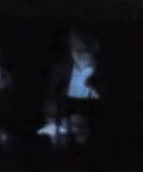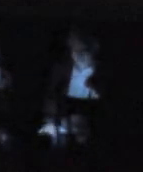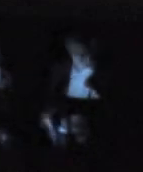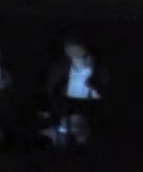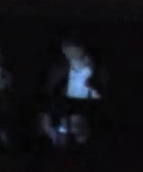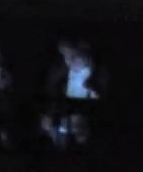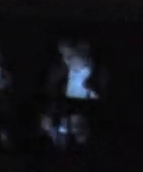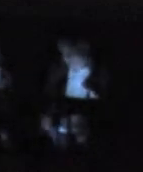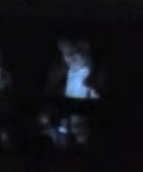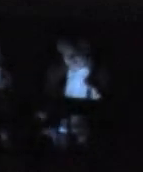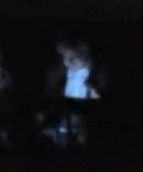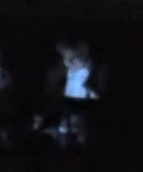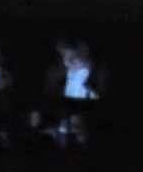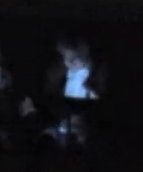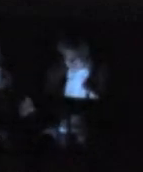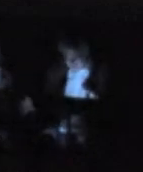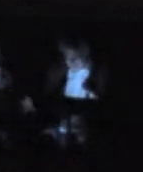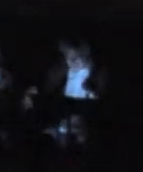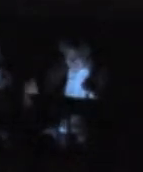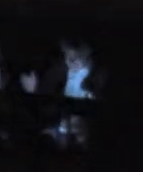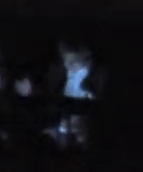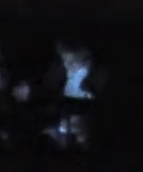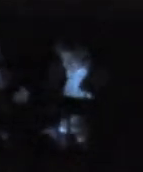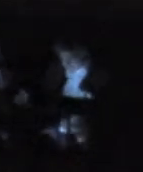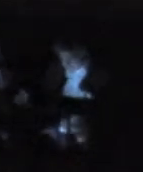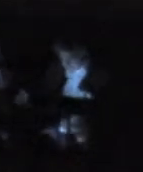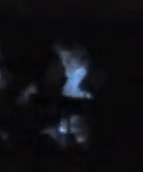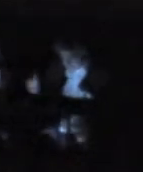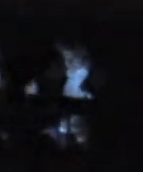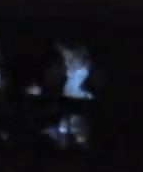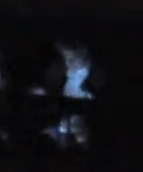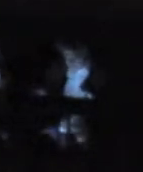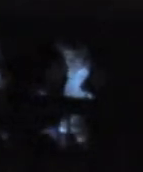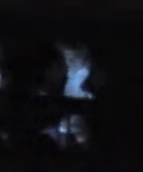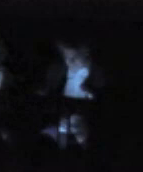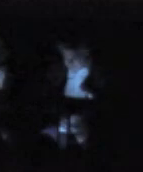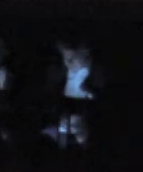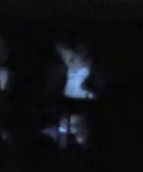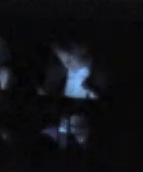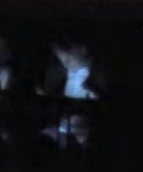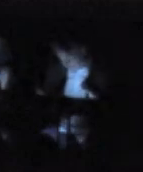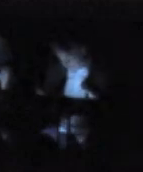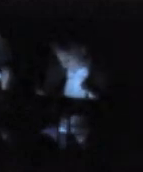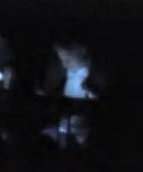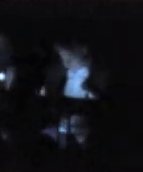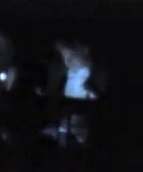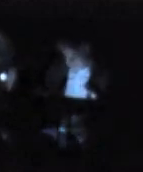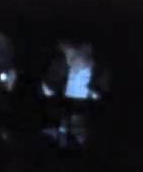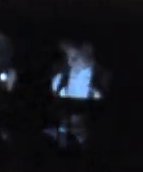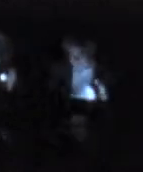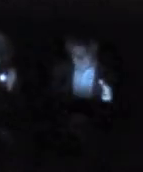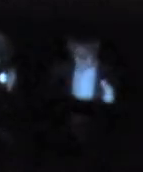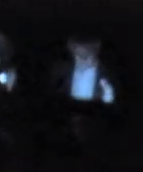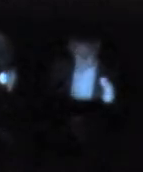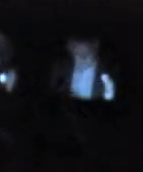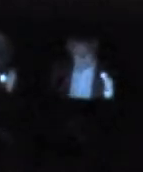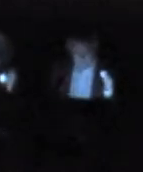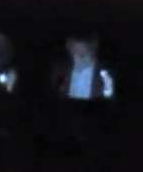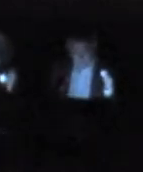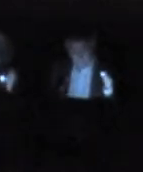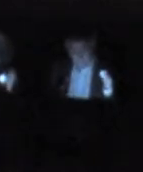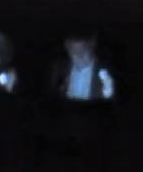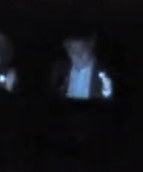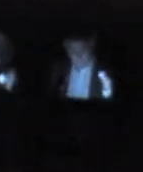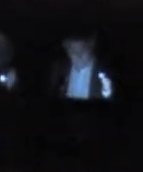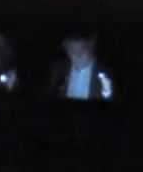no it's not like that come on take my arm and we'll go we have we have to go it's time